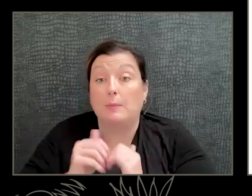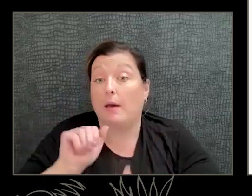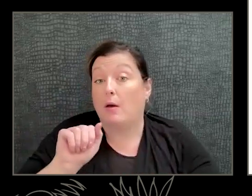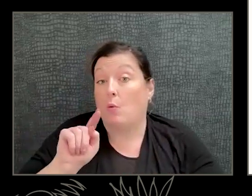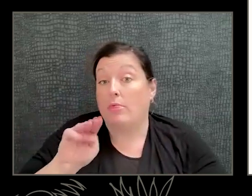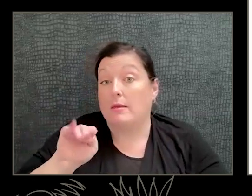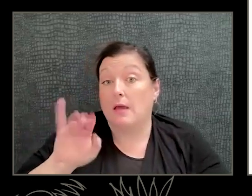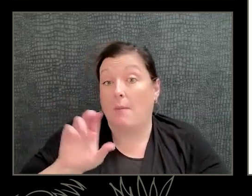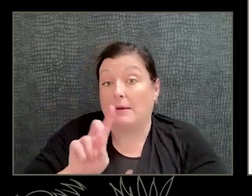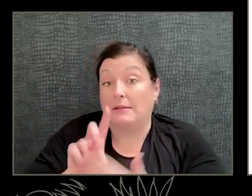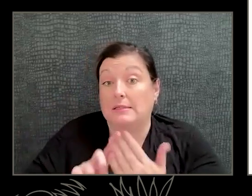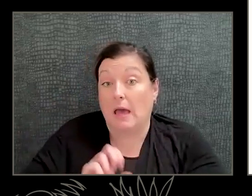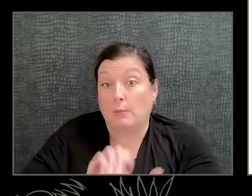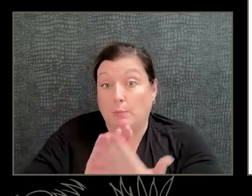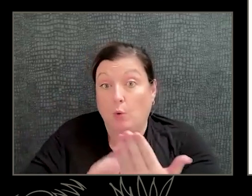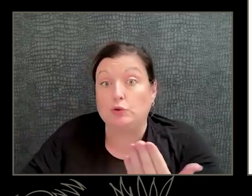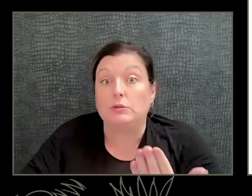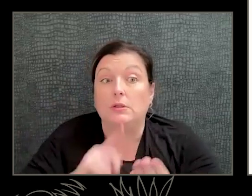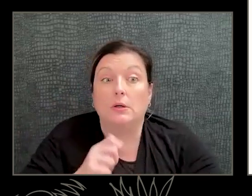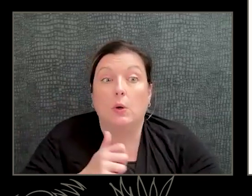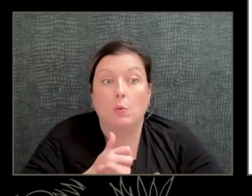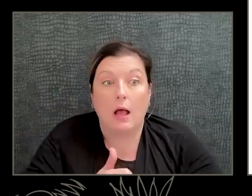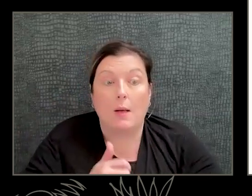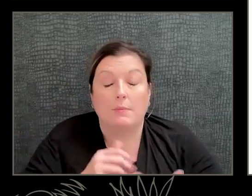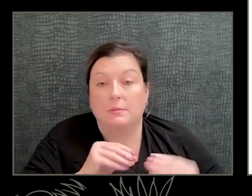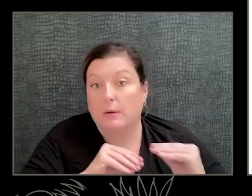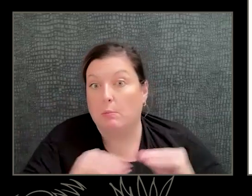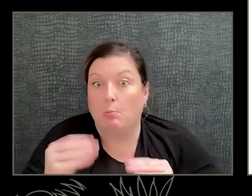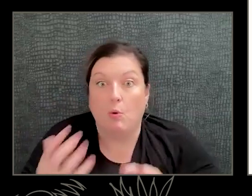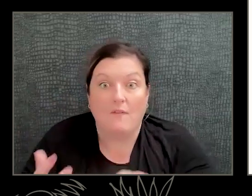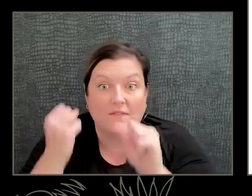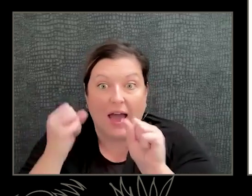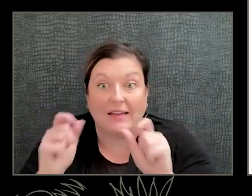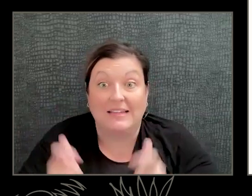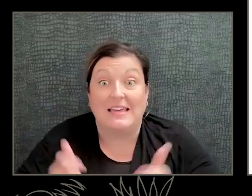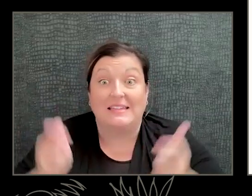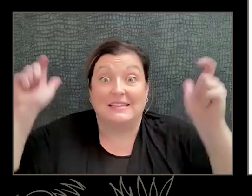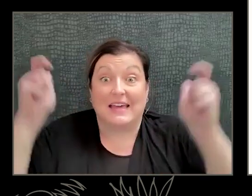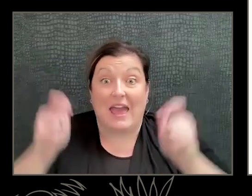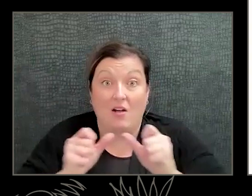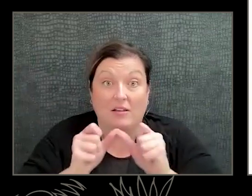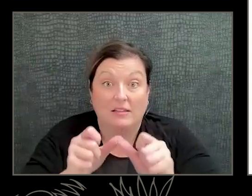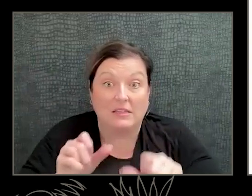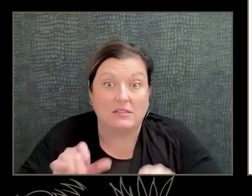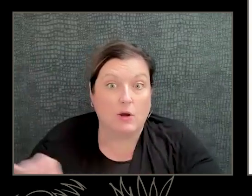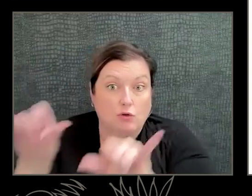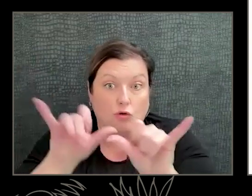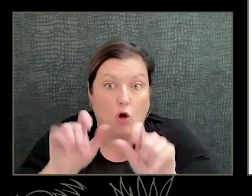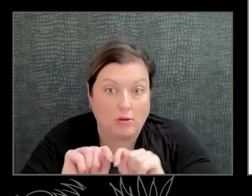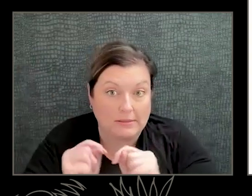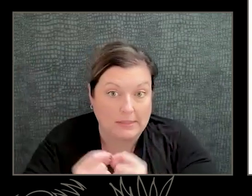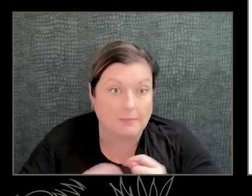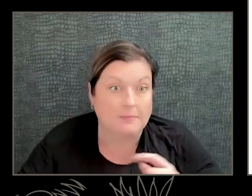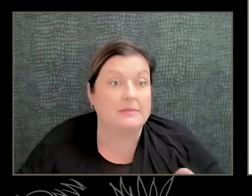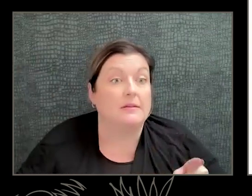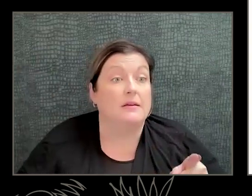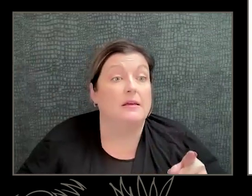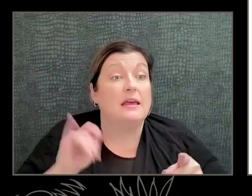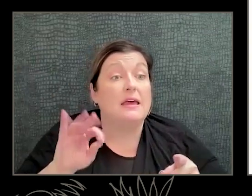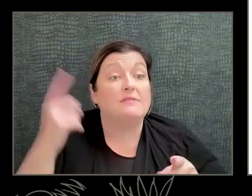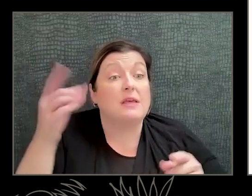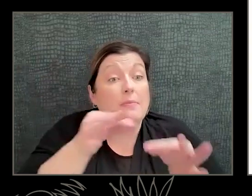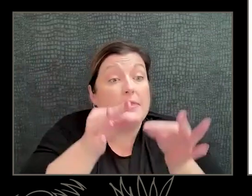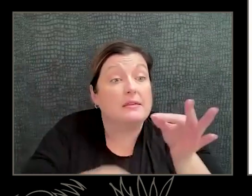Atomic design approach, it really helps me to move fast and scale consistently across teams. If you're looking for something simple,